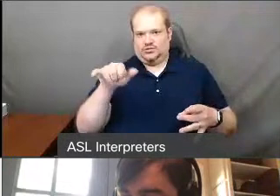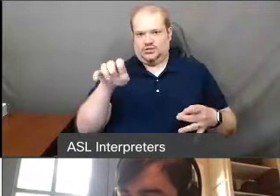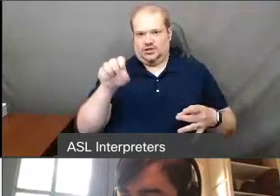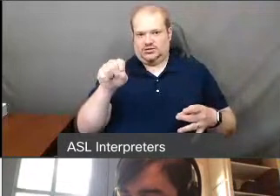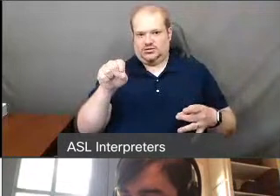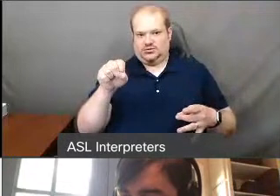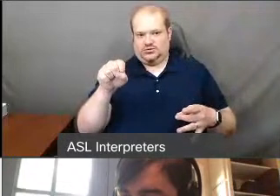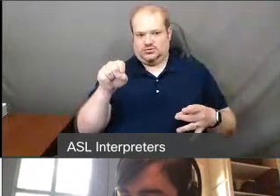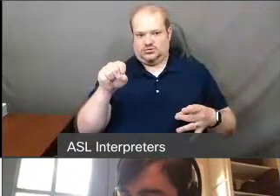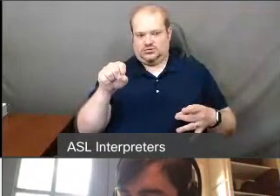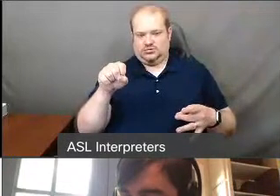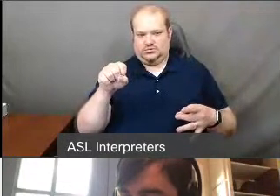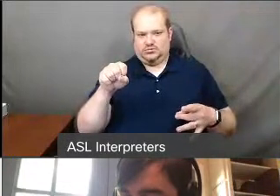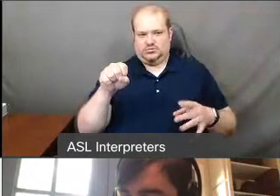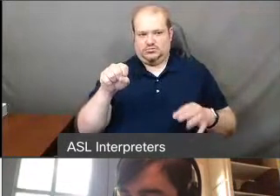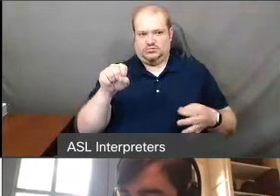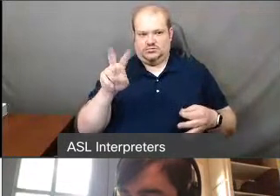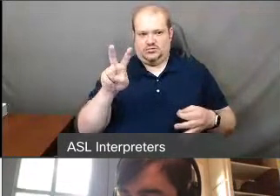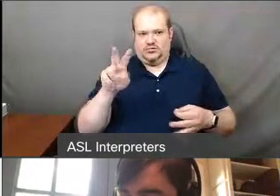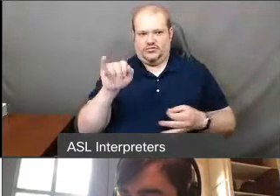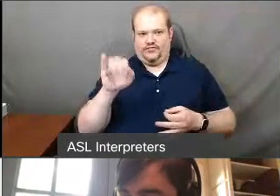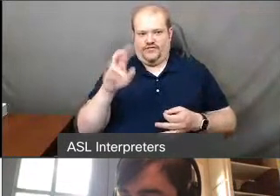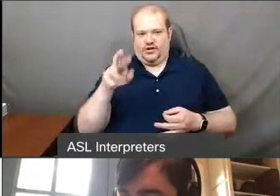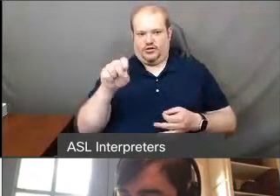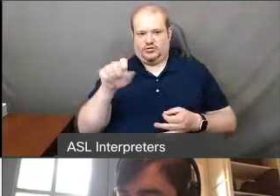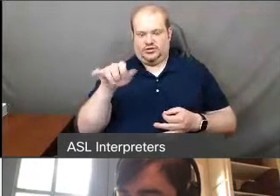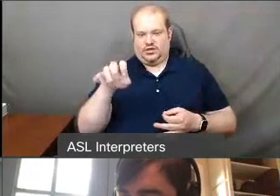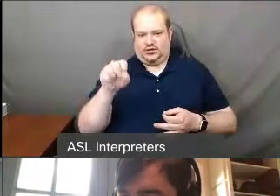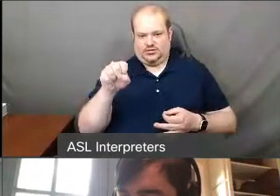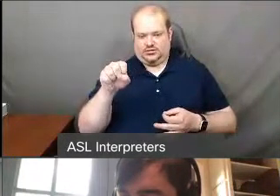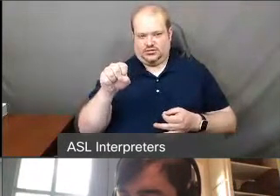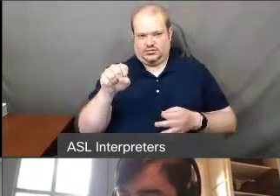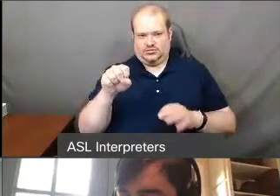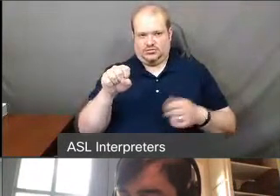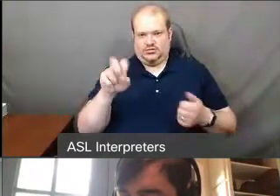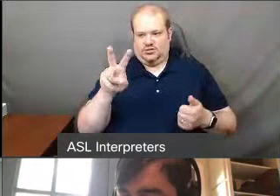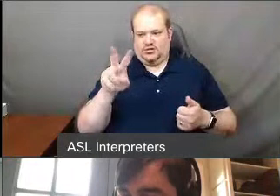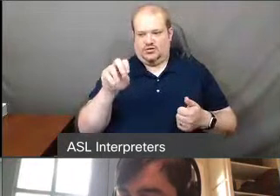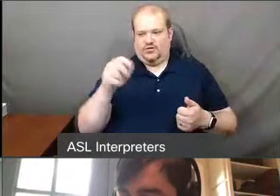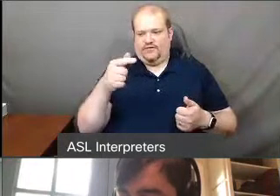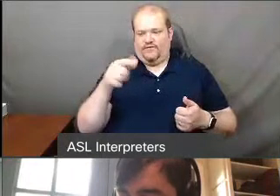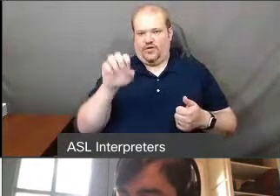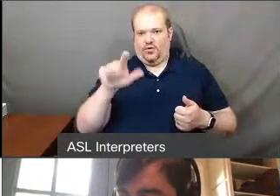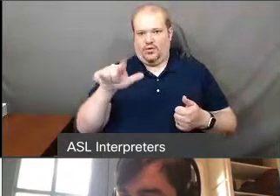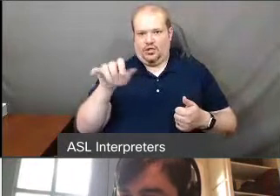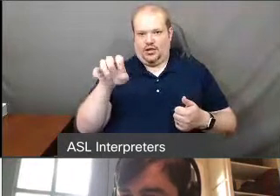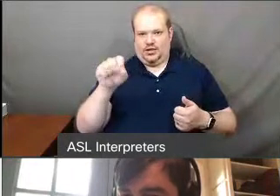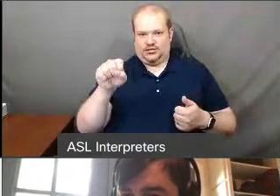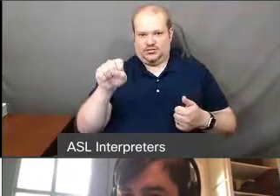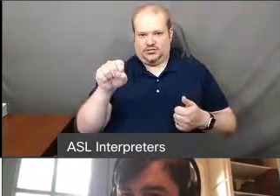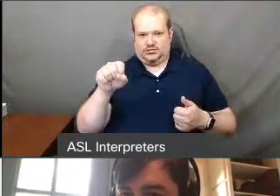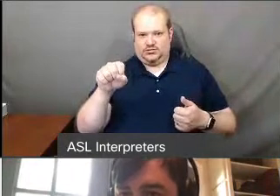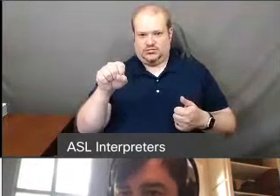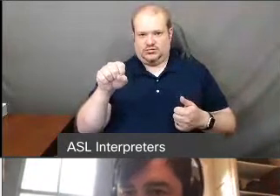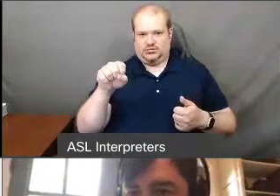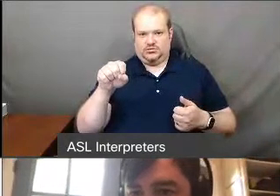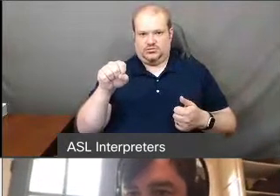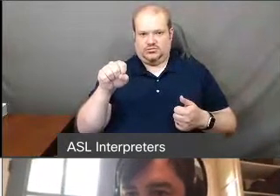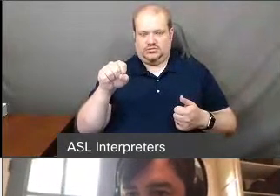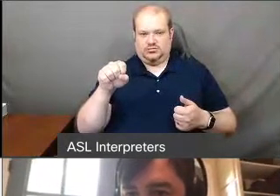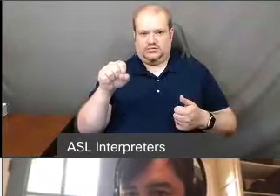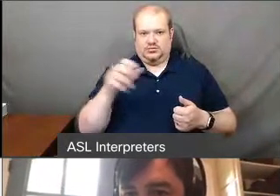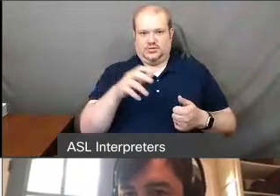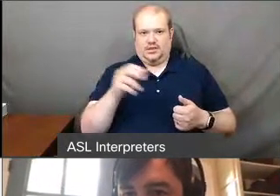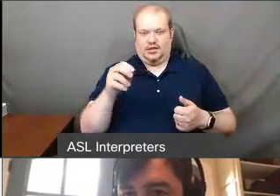Yes. Vickers, Aye. Vogel, Yes. And